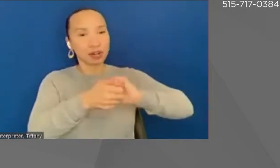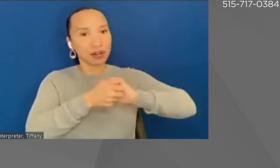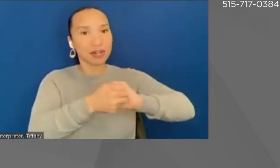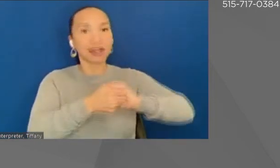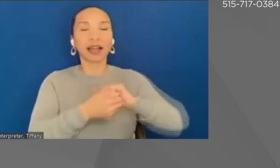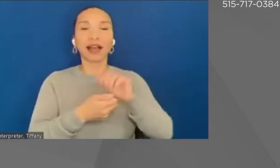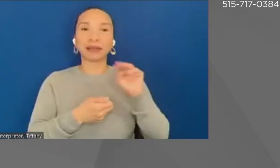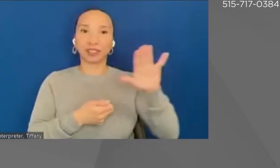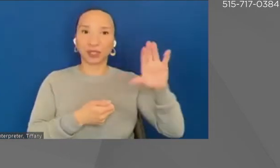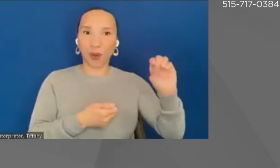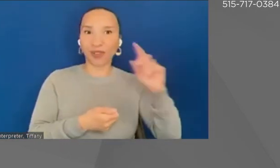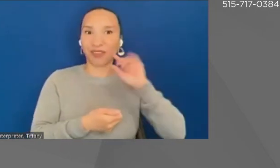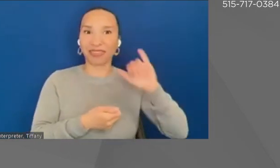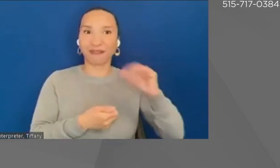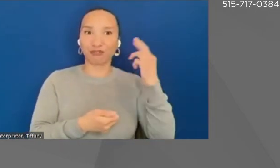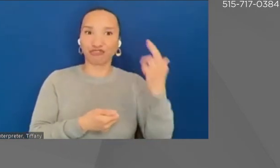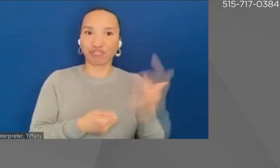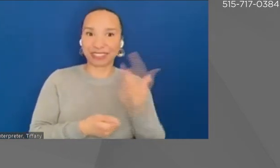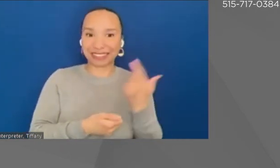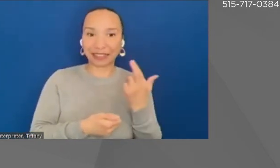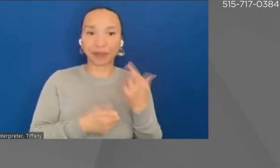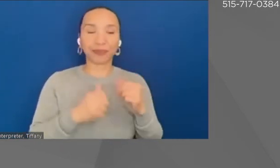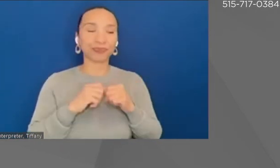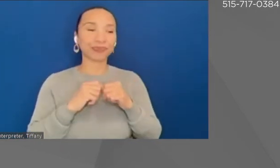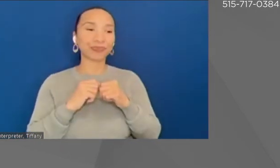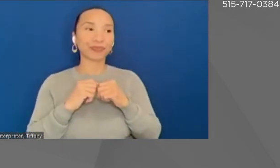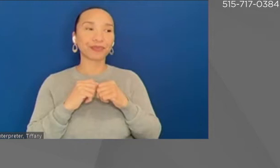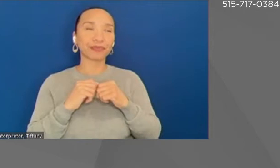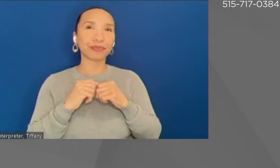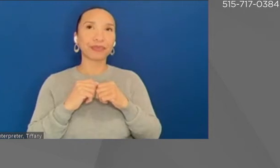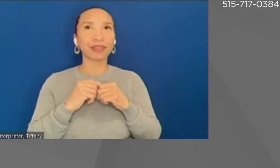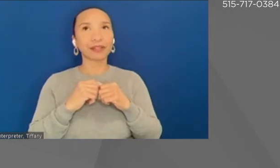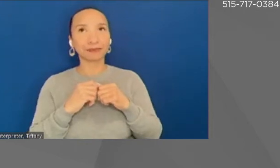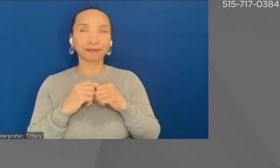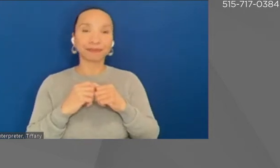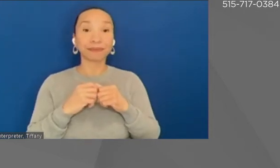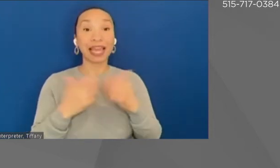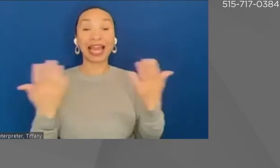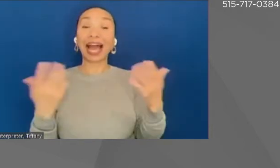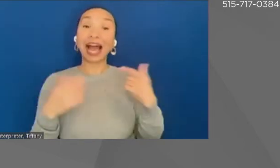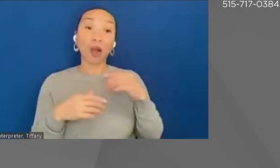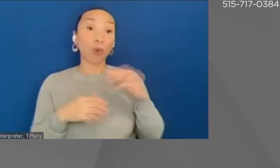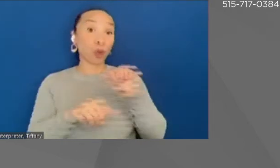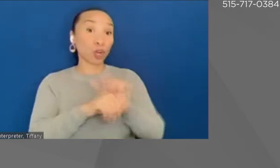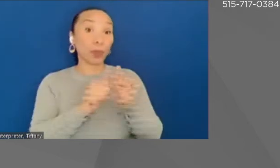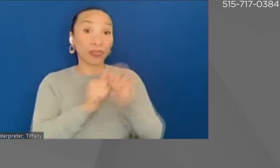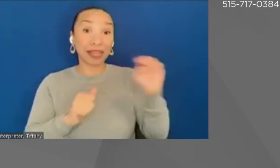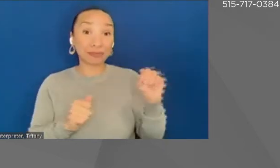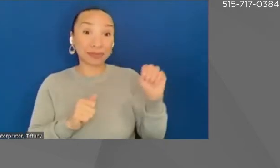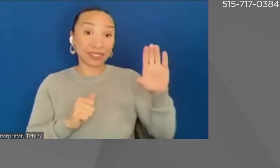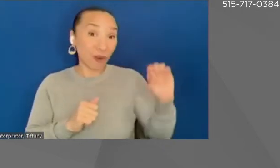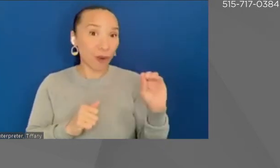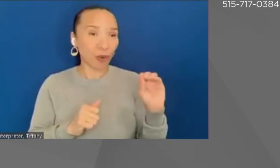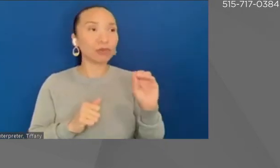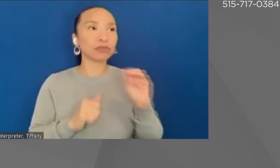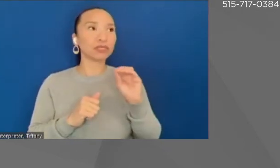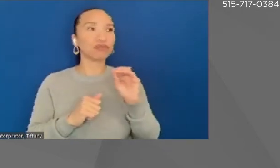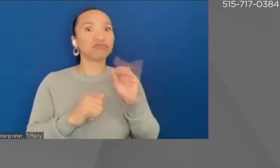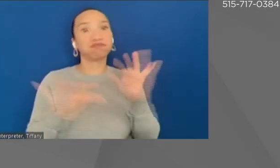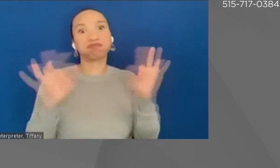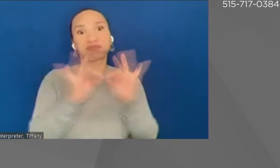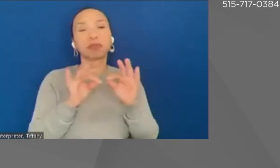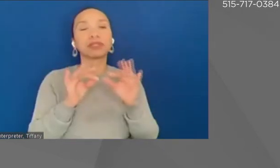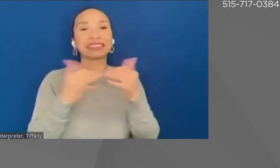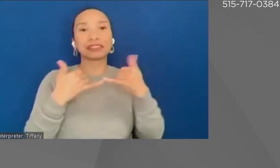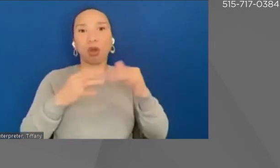I think maybe I'll pivot this to working with MCOs. There still is turnover among kind of